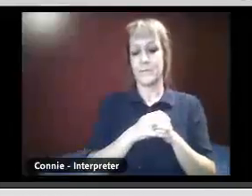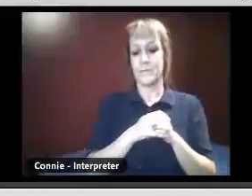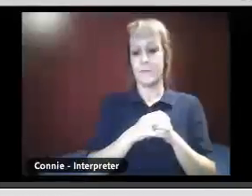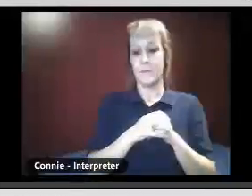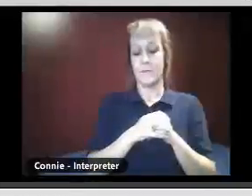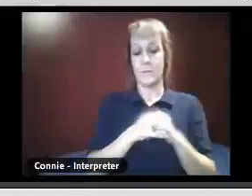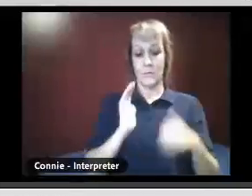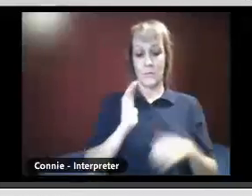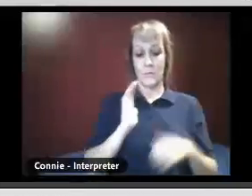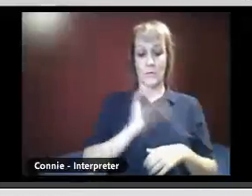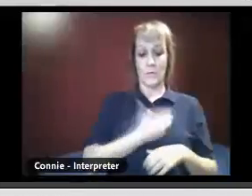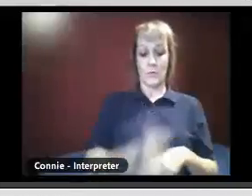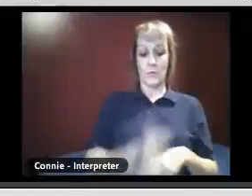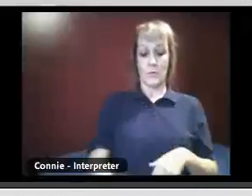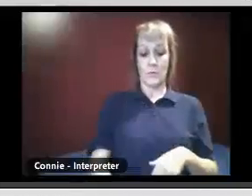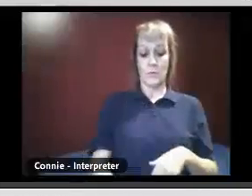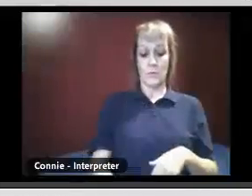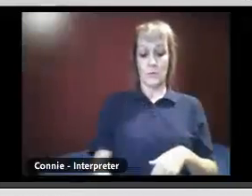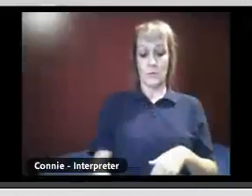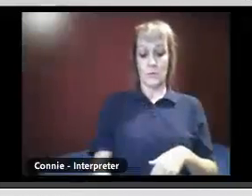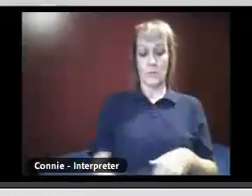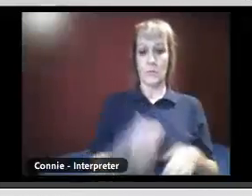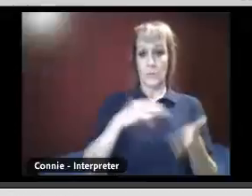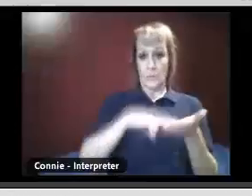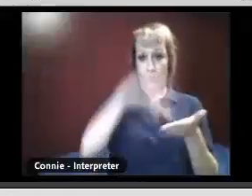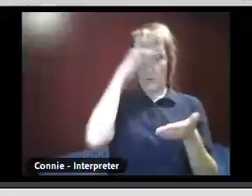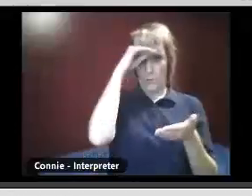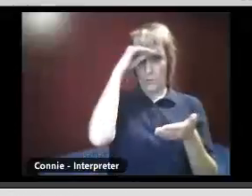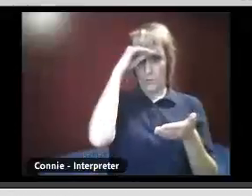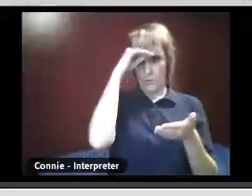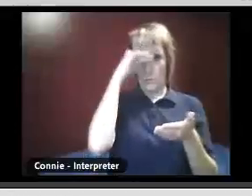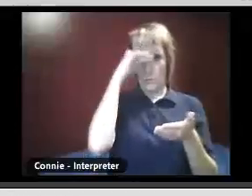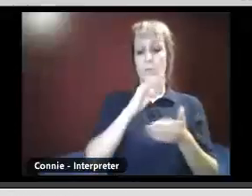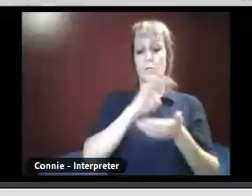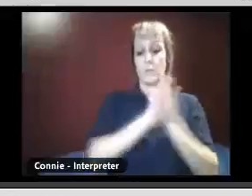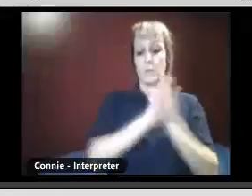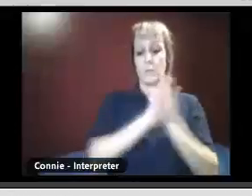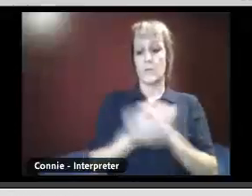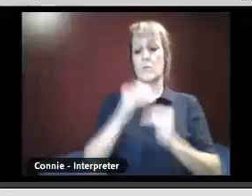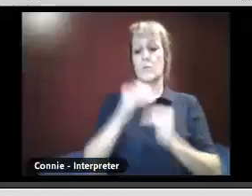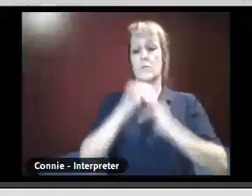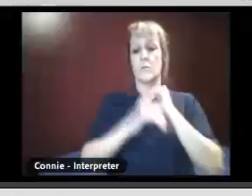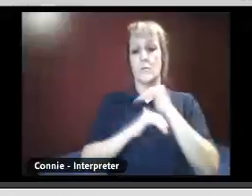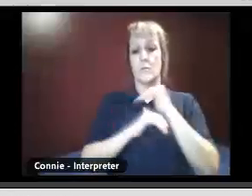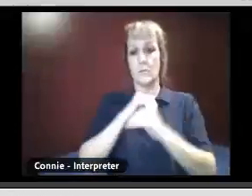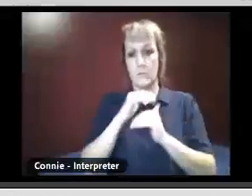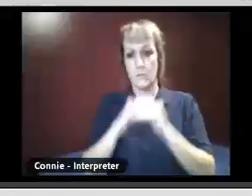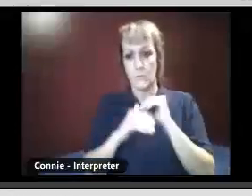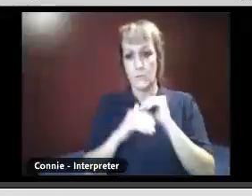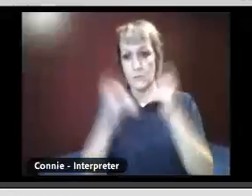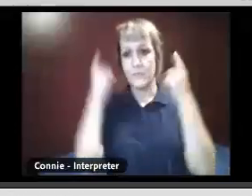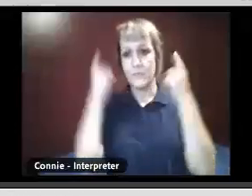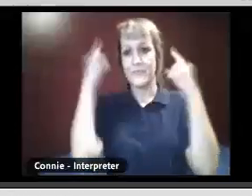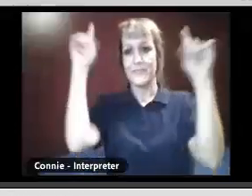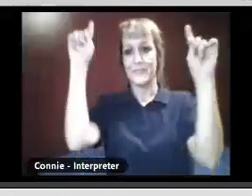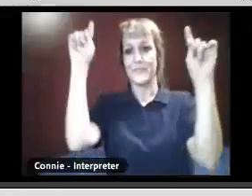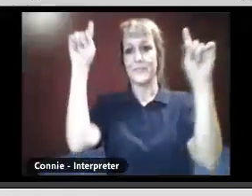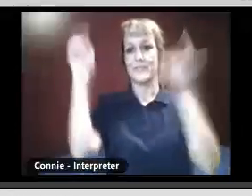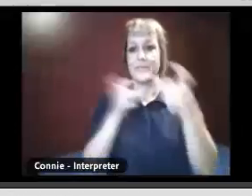our own, we're getting a lot more comfortable and effective in handling